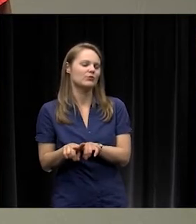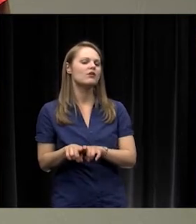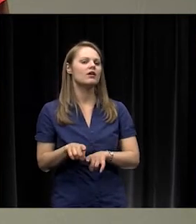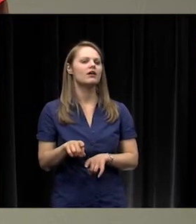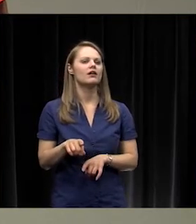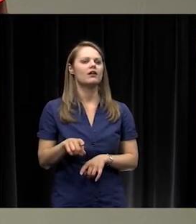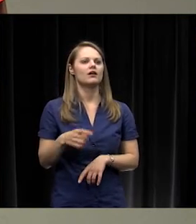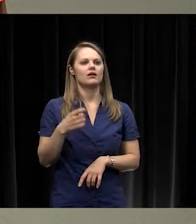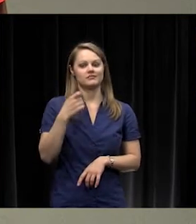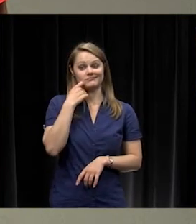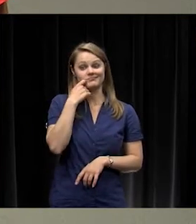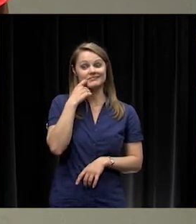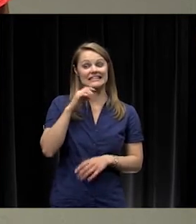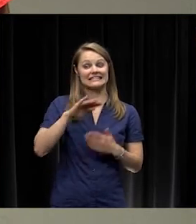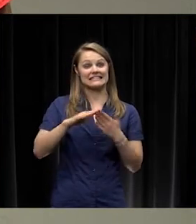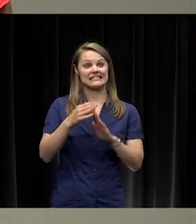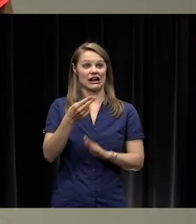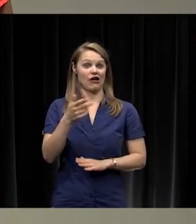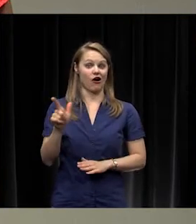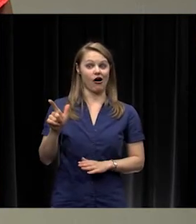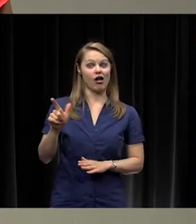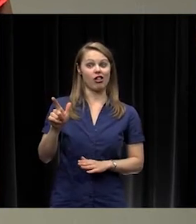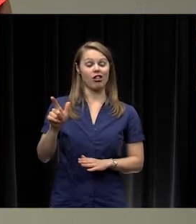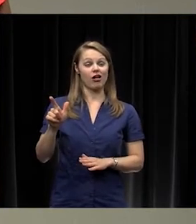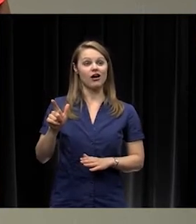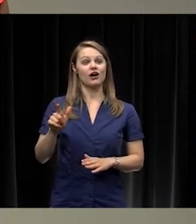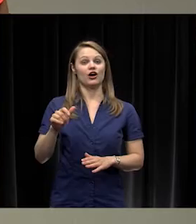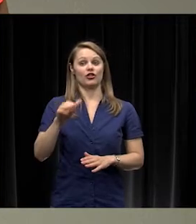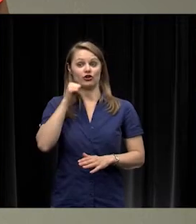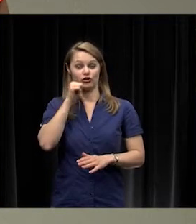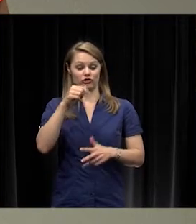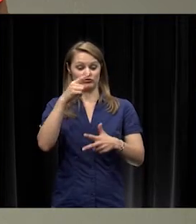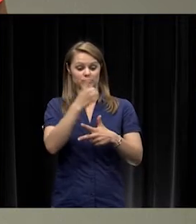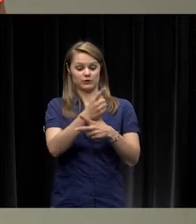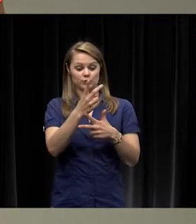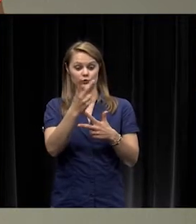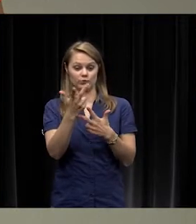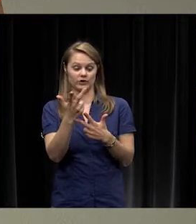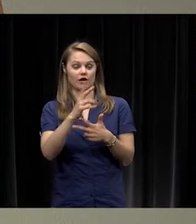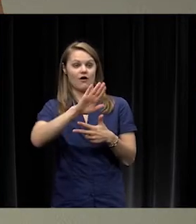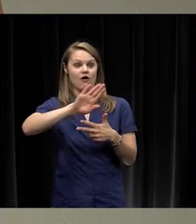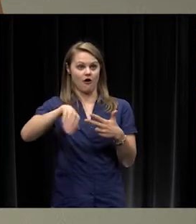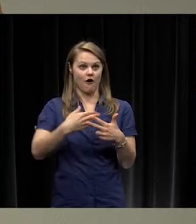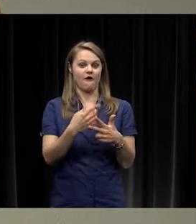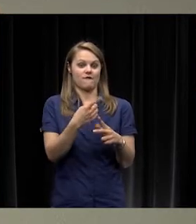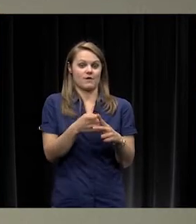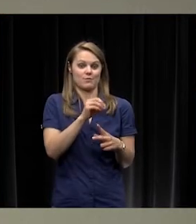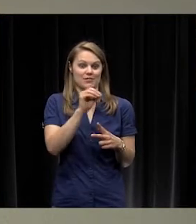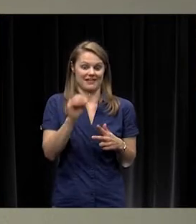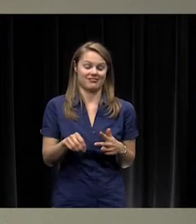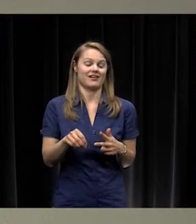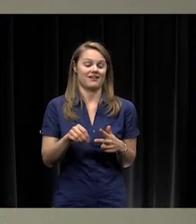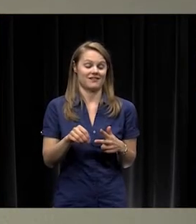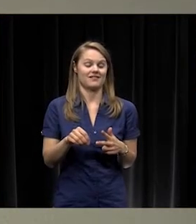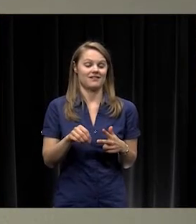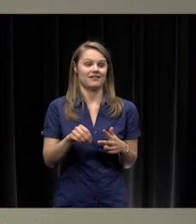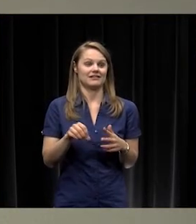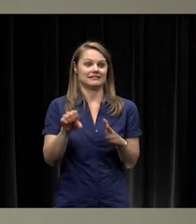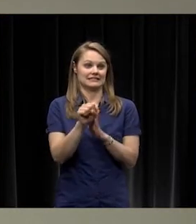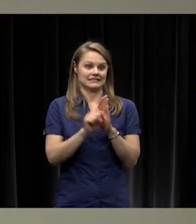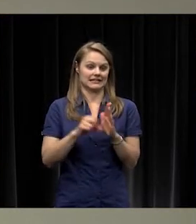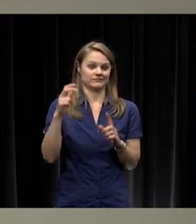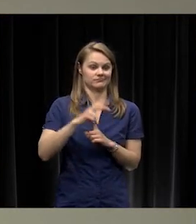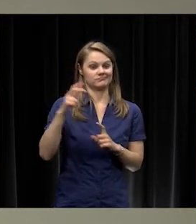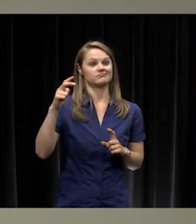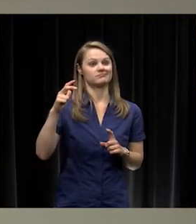the City Hall the other night, girls 1, 2, 3, all out of Olathe. That's pretty cool. 5 of the 6 plaques came out of our regional. Tough regional.